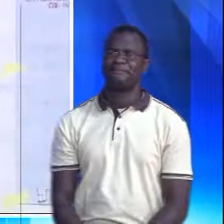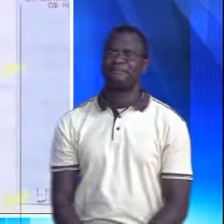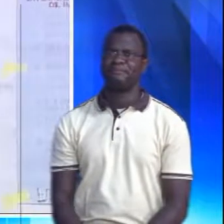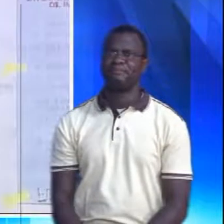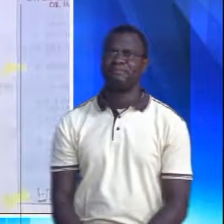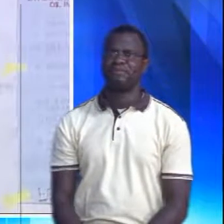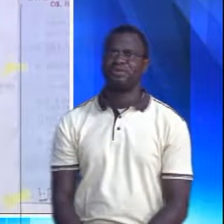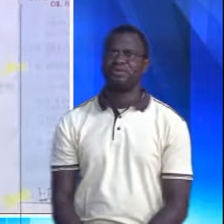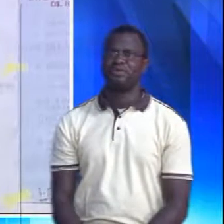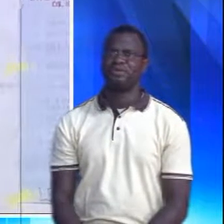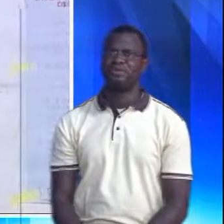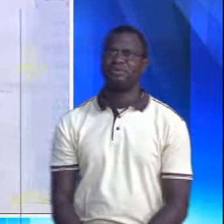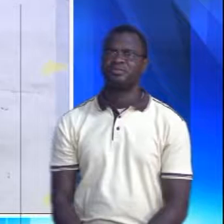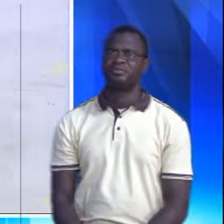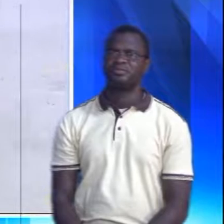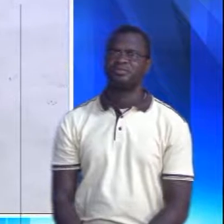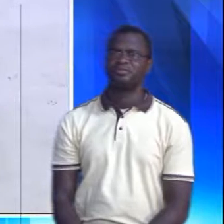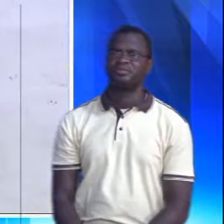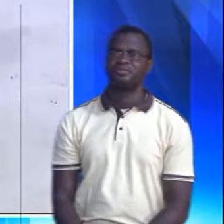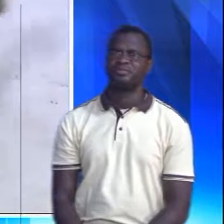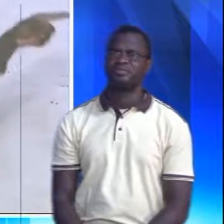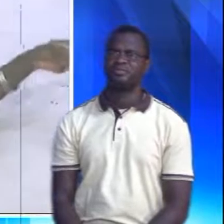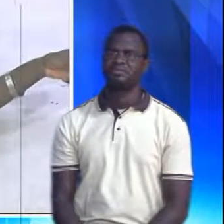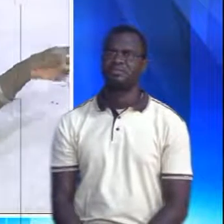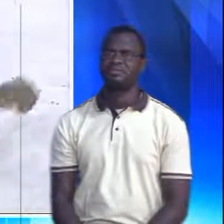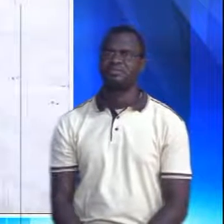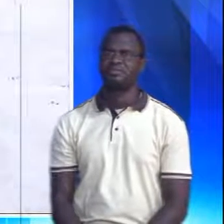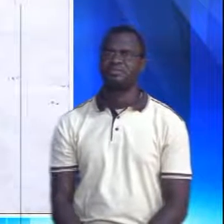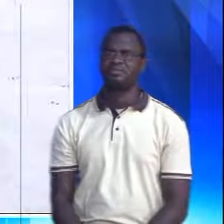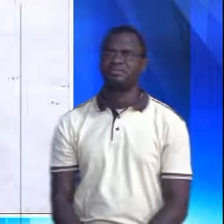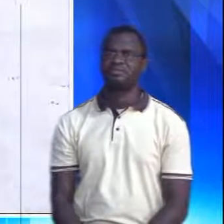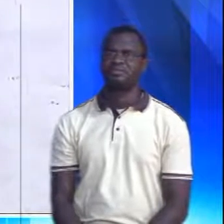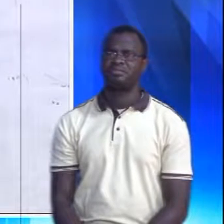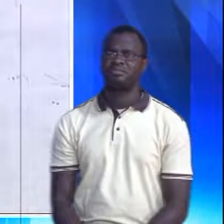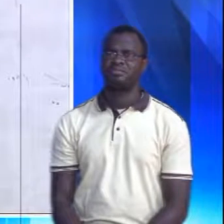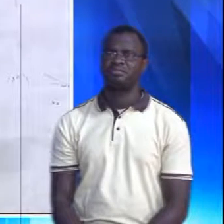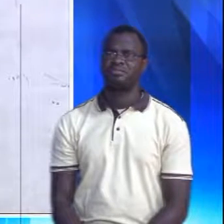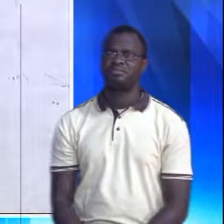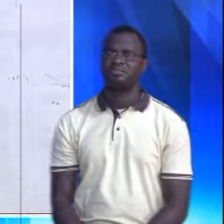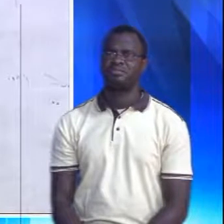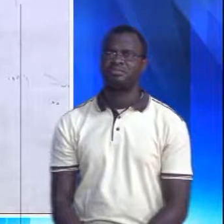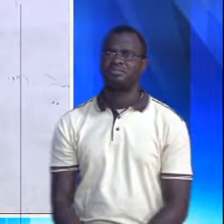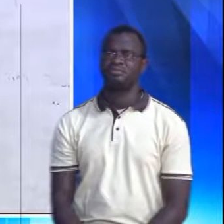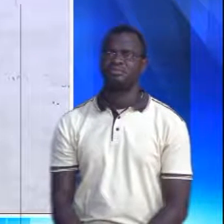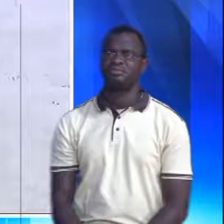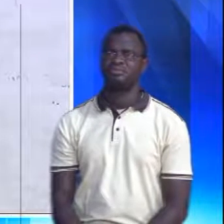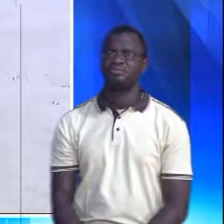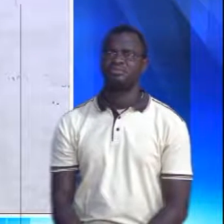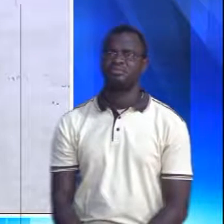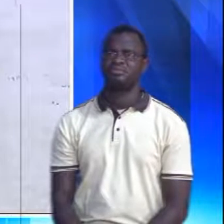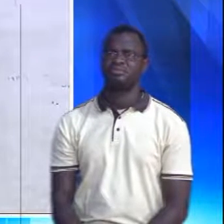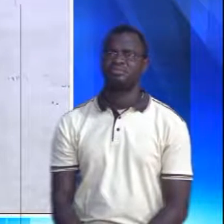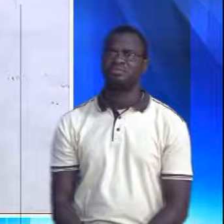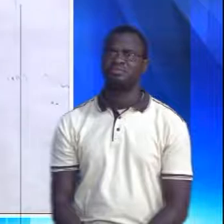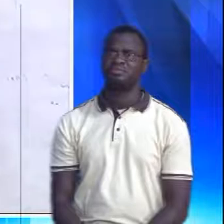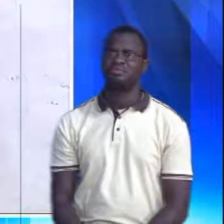rights. In fact, some of the university undergraduates at that time were recruited into army by force to go and fight in the war. So they lost